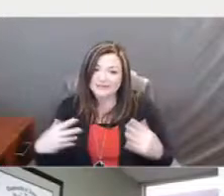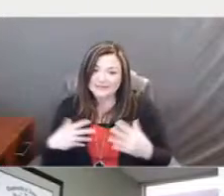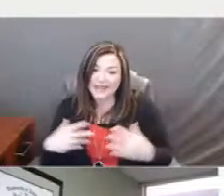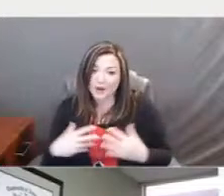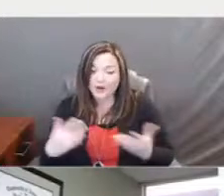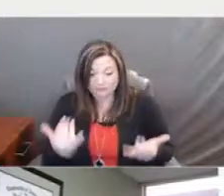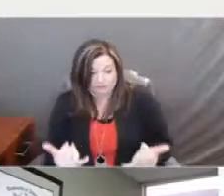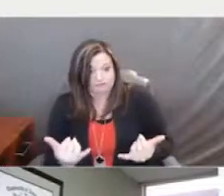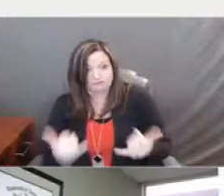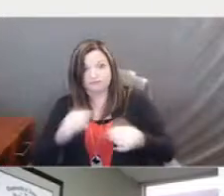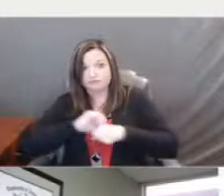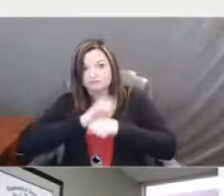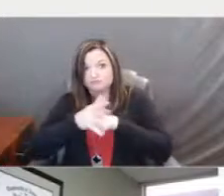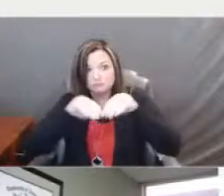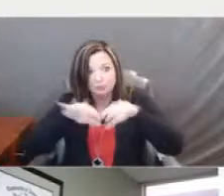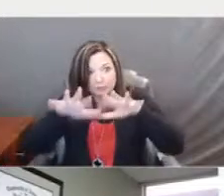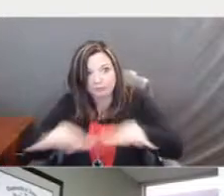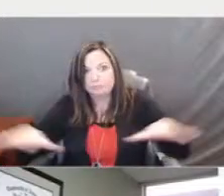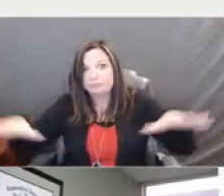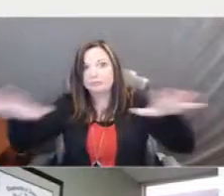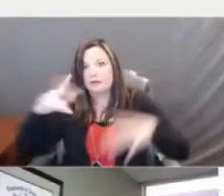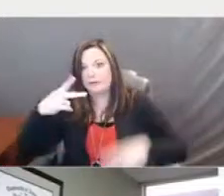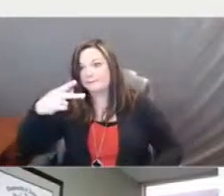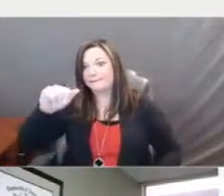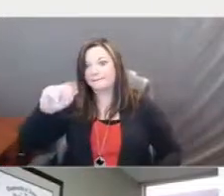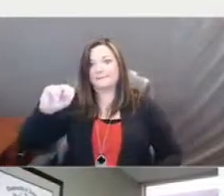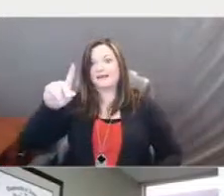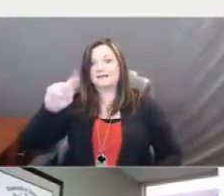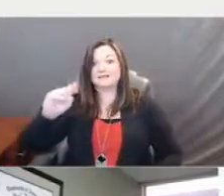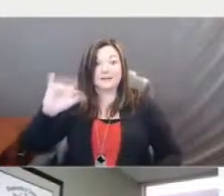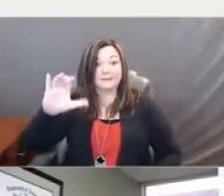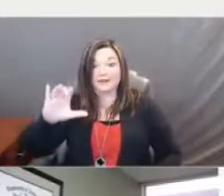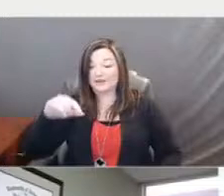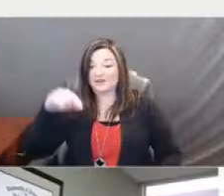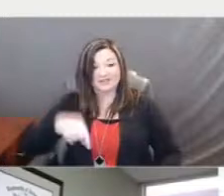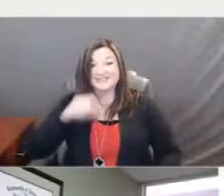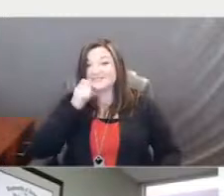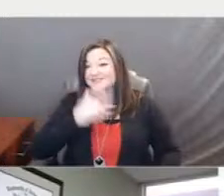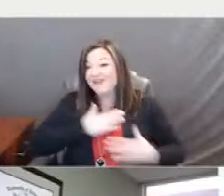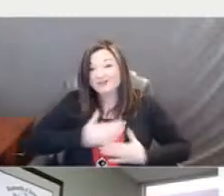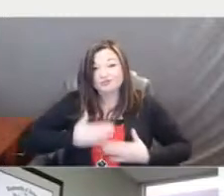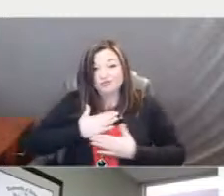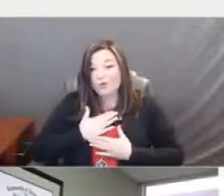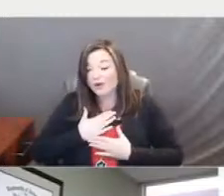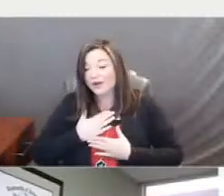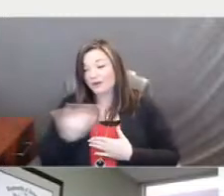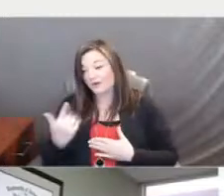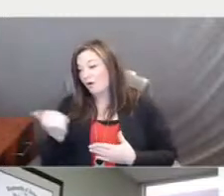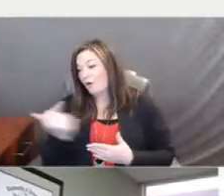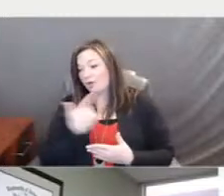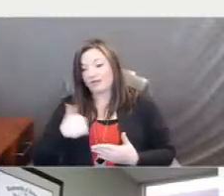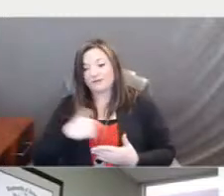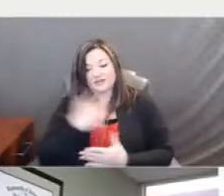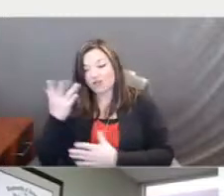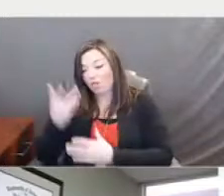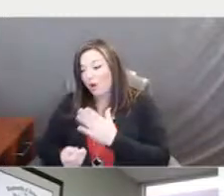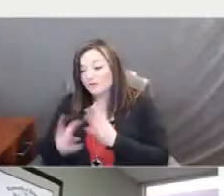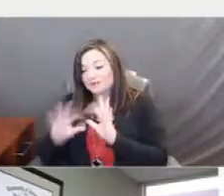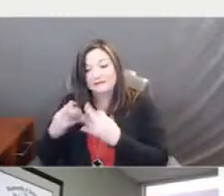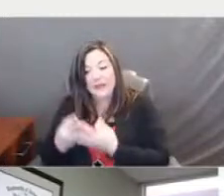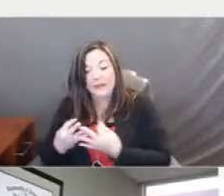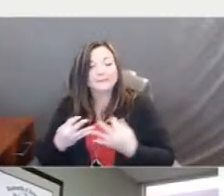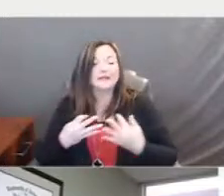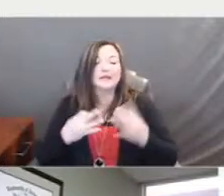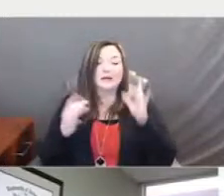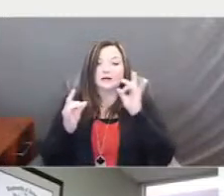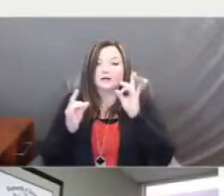of a pandemic. We've not had a good time with this at all. We've all lost loved ones. We've seen the devastation. It's a